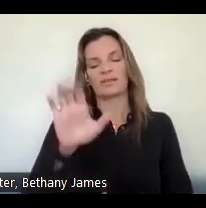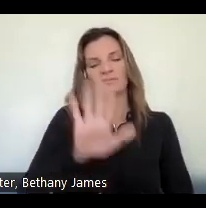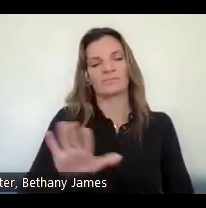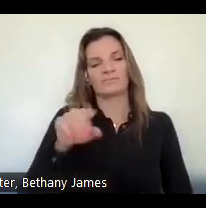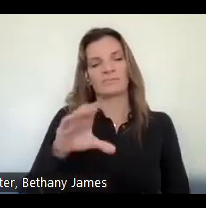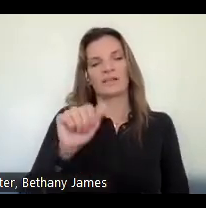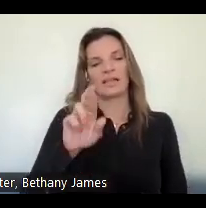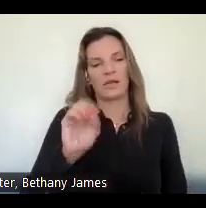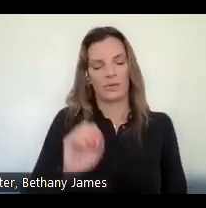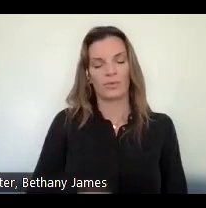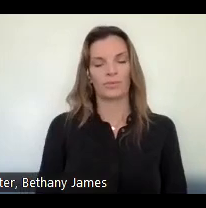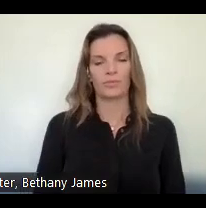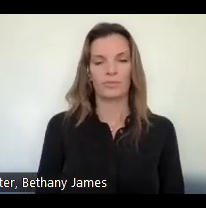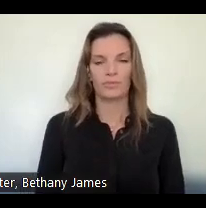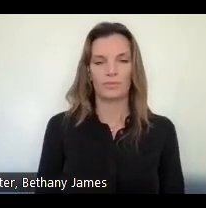Carroll office.